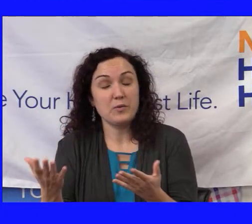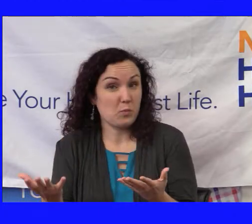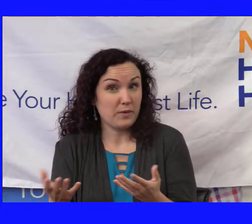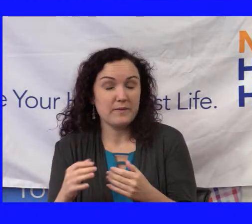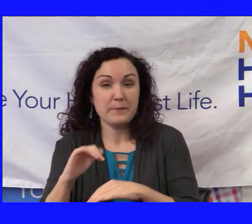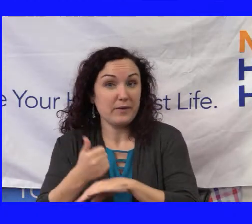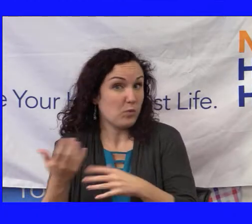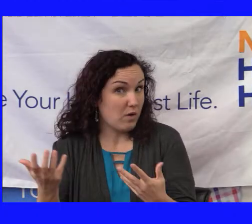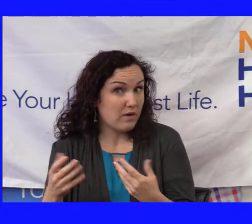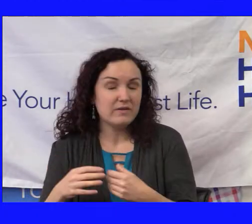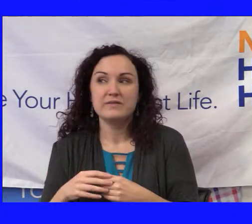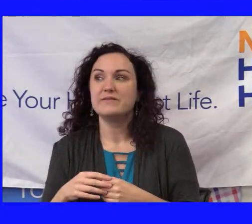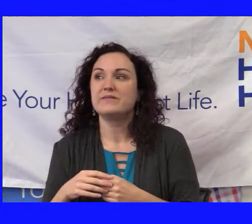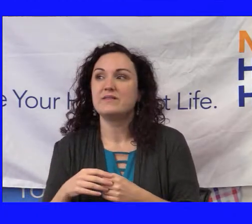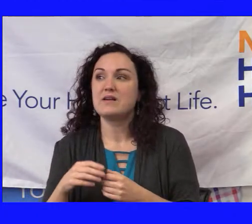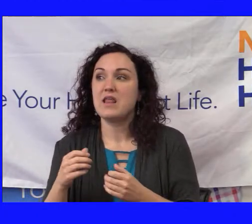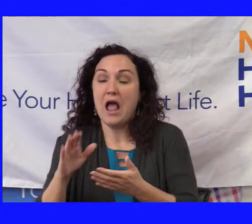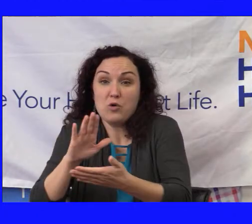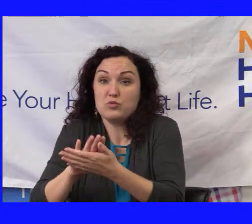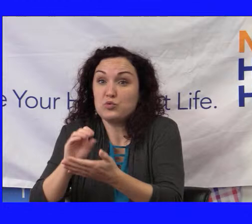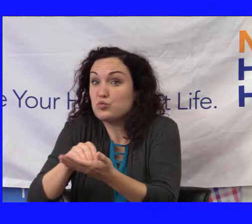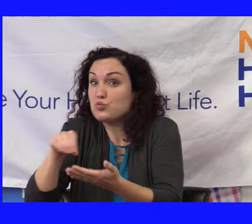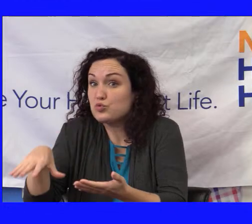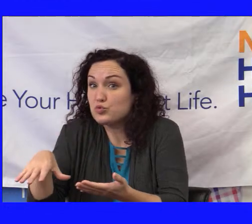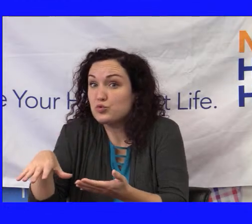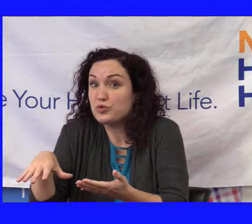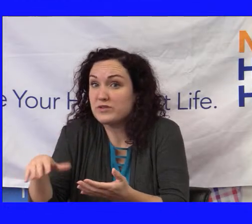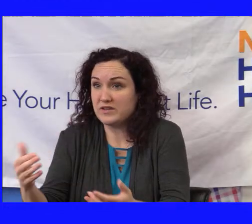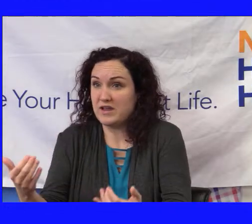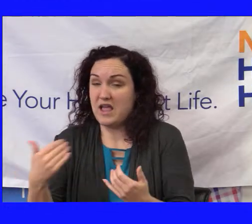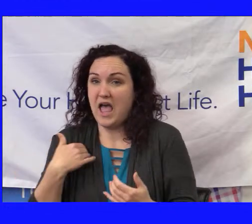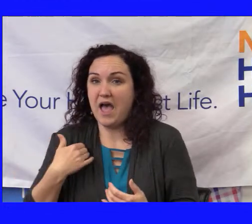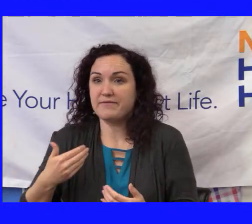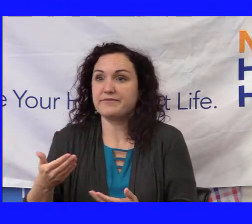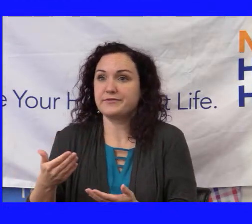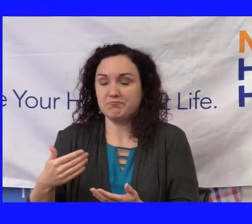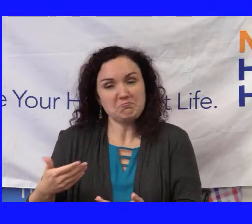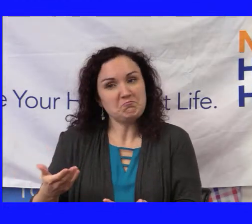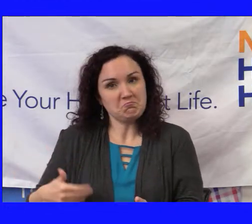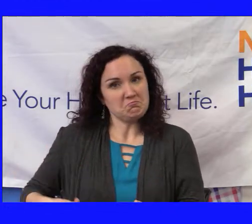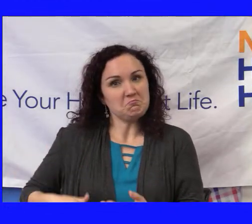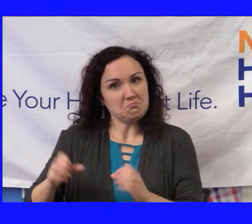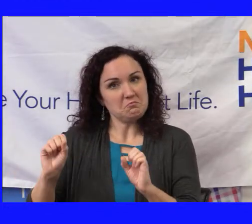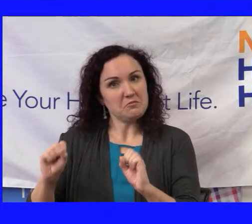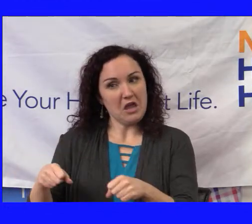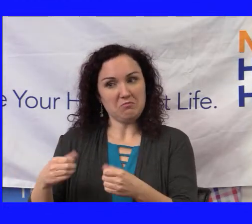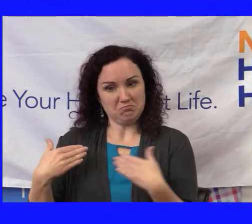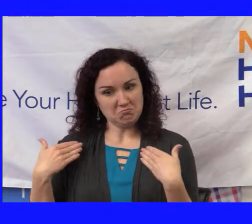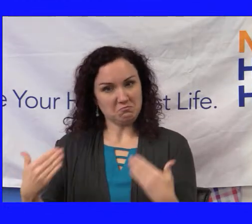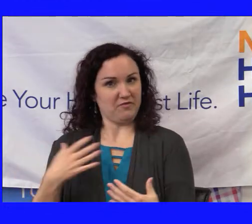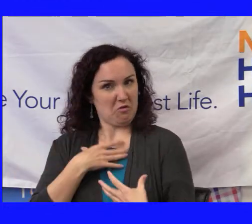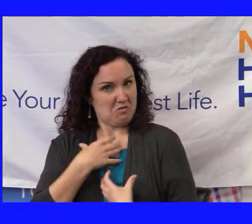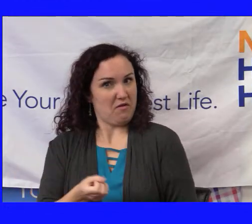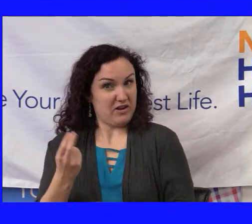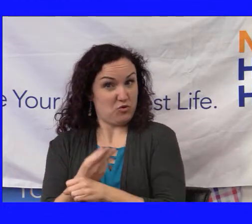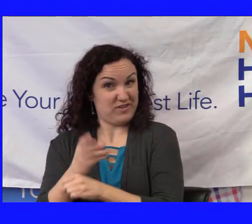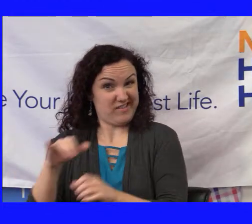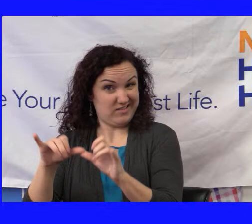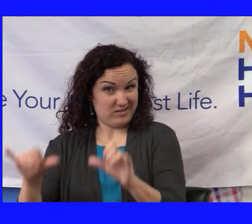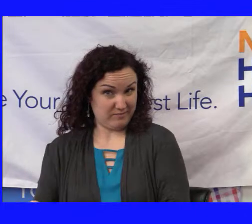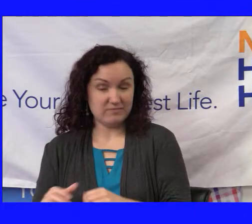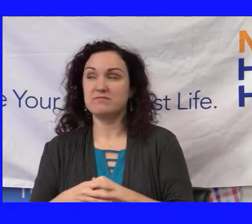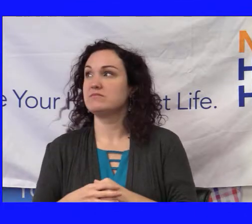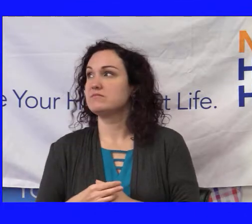how the academic institutions who currently have it feel confident about continuing with it. So that's a very